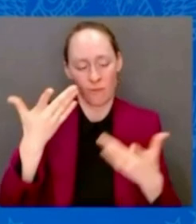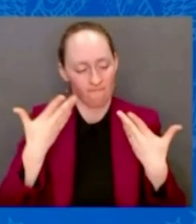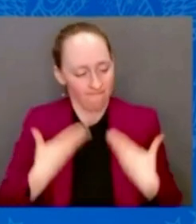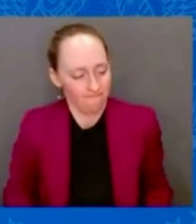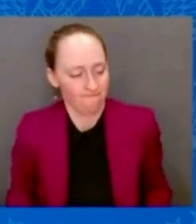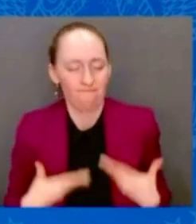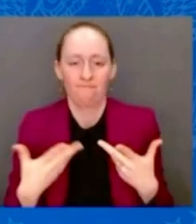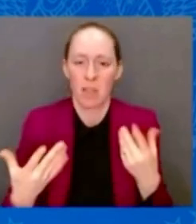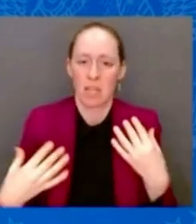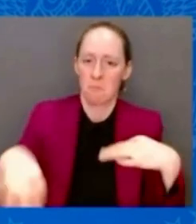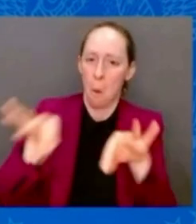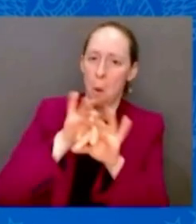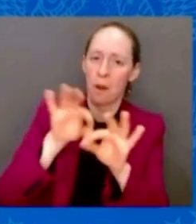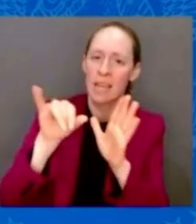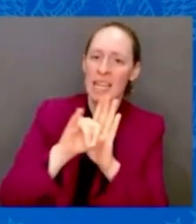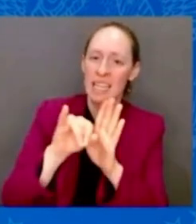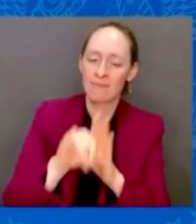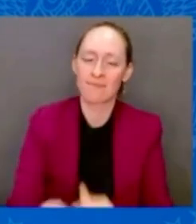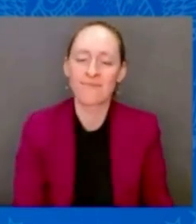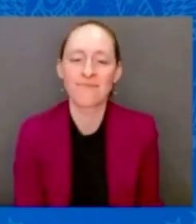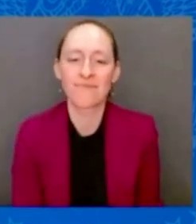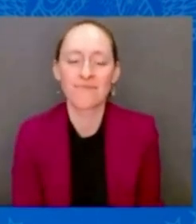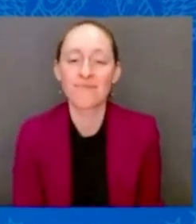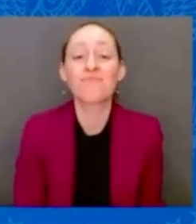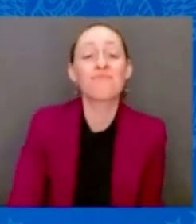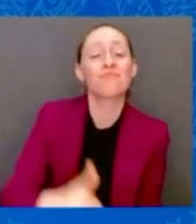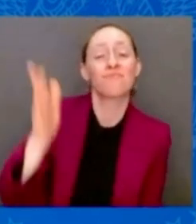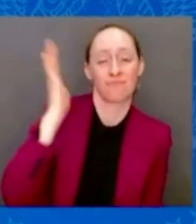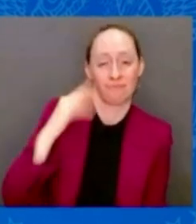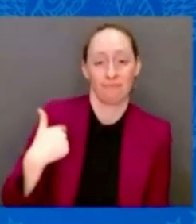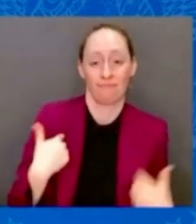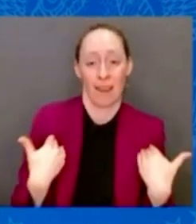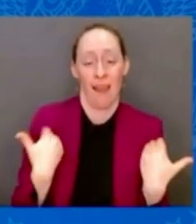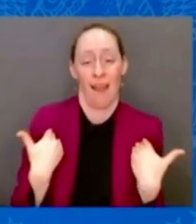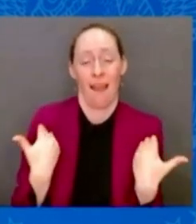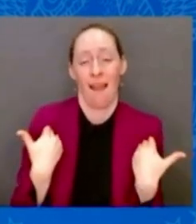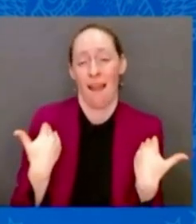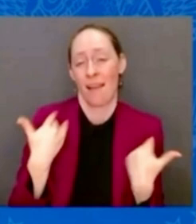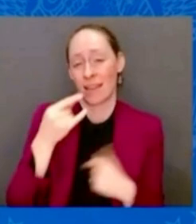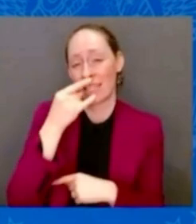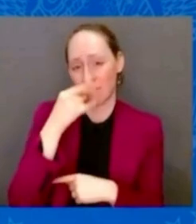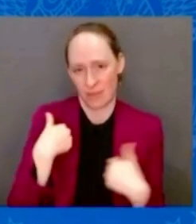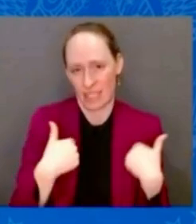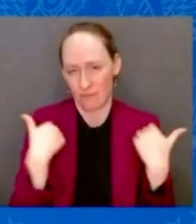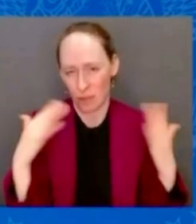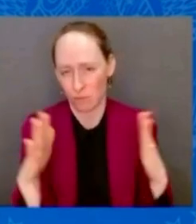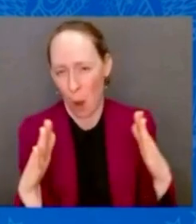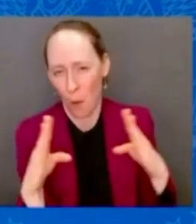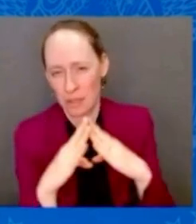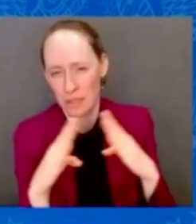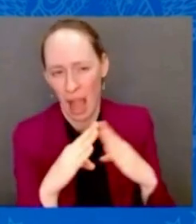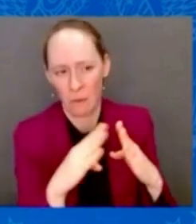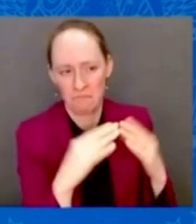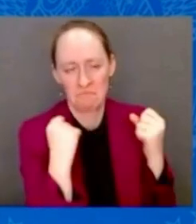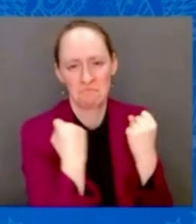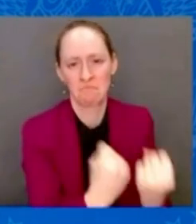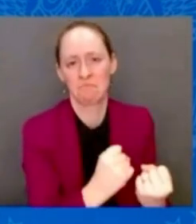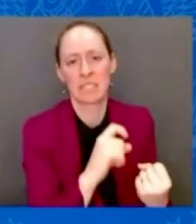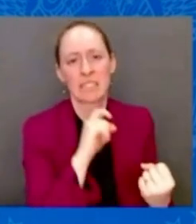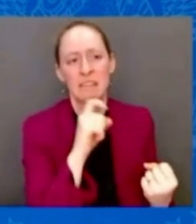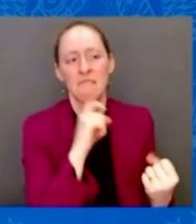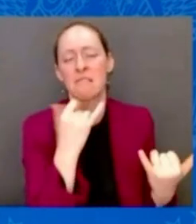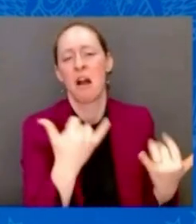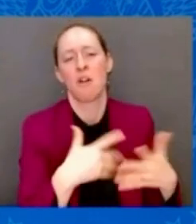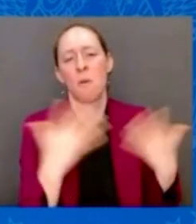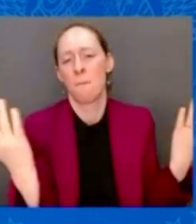There's no steel anymore. There used to be worse steel. And I lived in an apartment complex when we moved down,